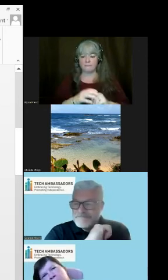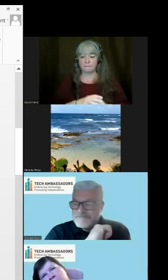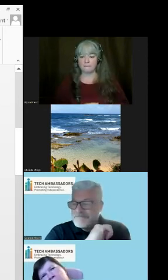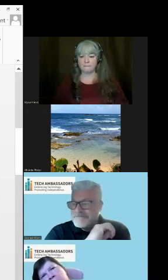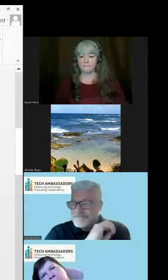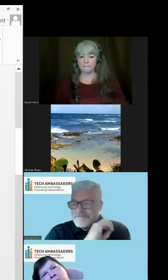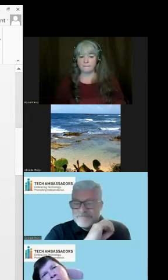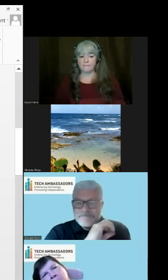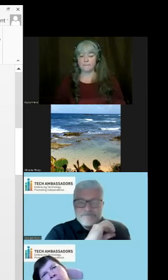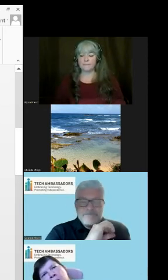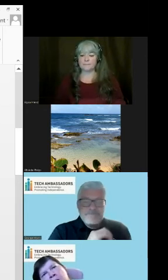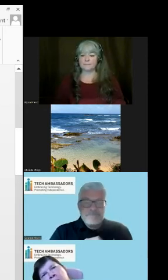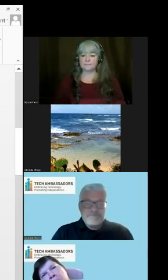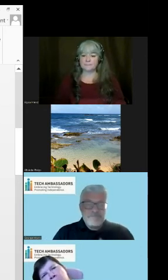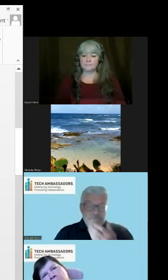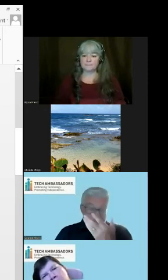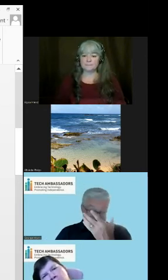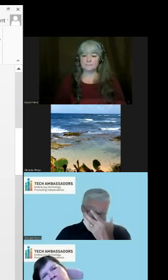Um,